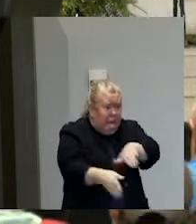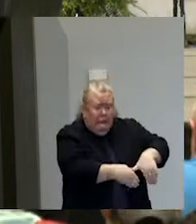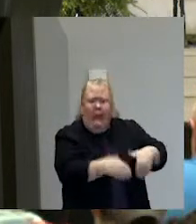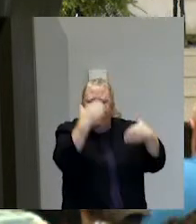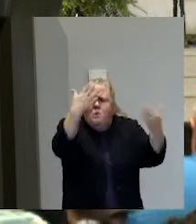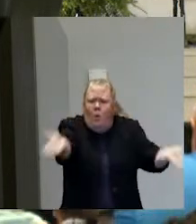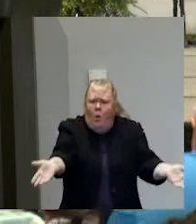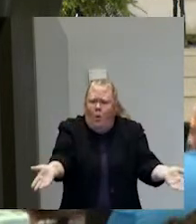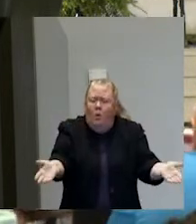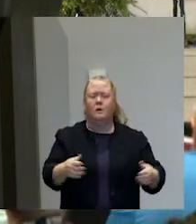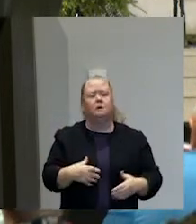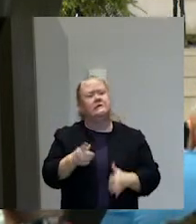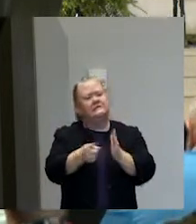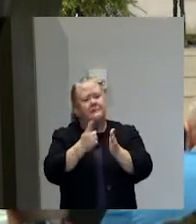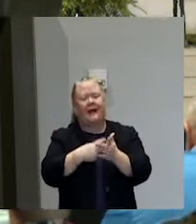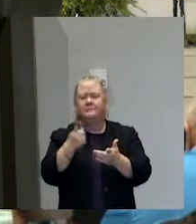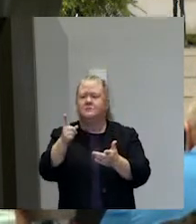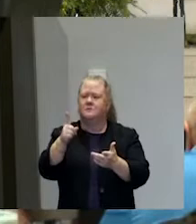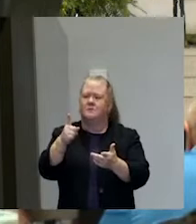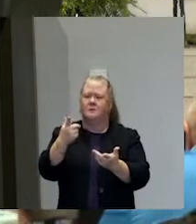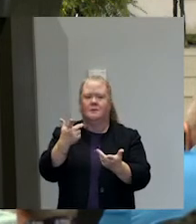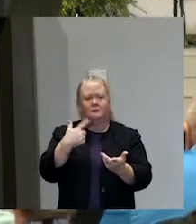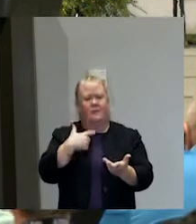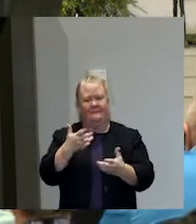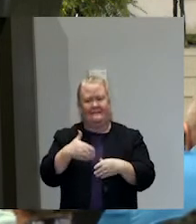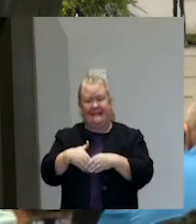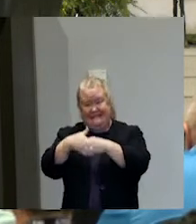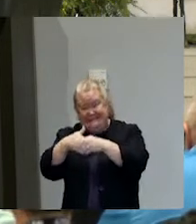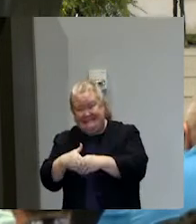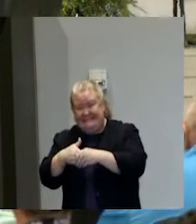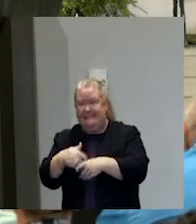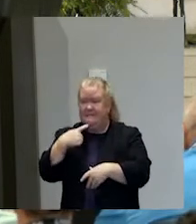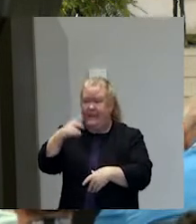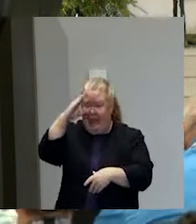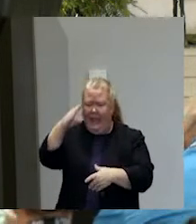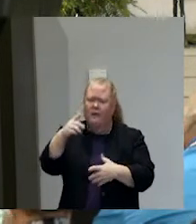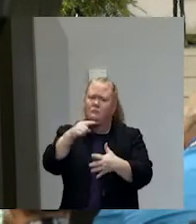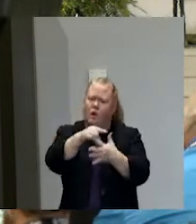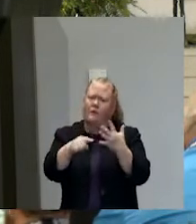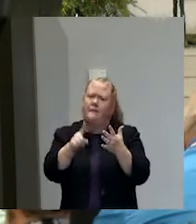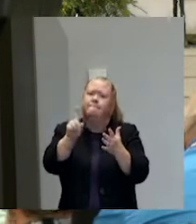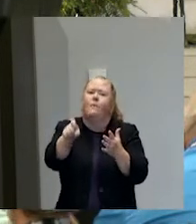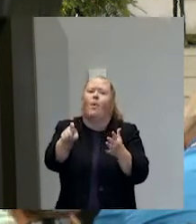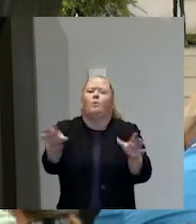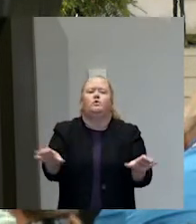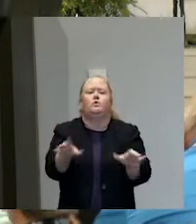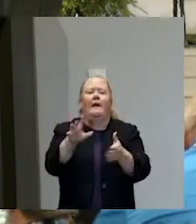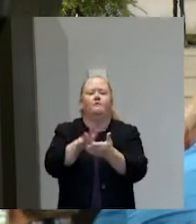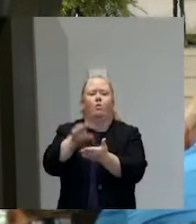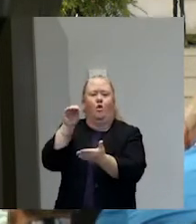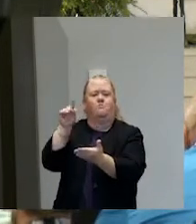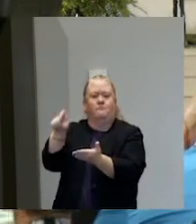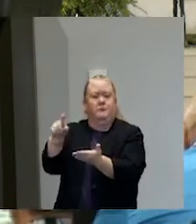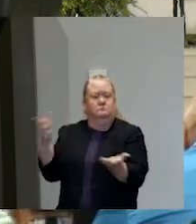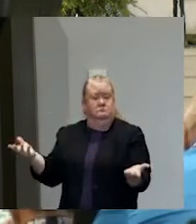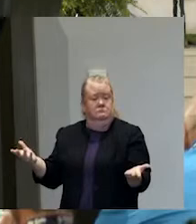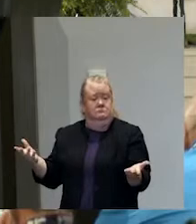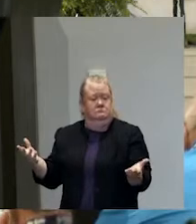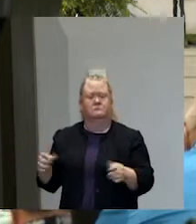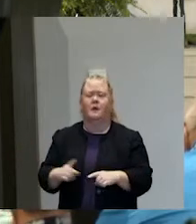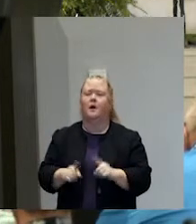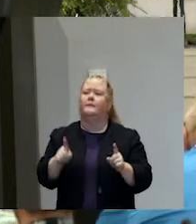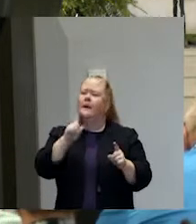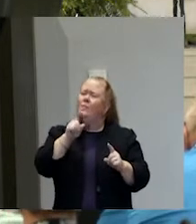act, because sometimes you have to shake hands, you have to say, I'm good, how are you? There are certain things that you're supposed to do that need to be learned, but just